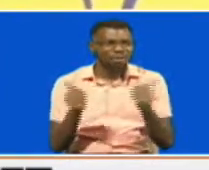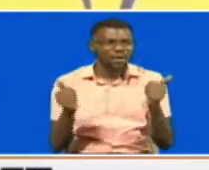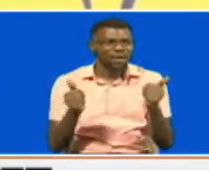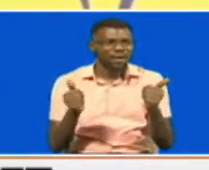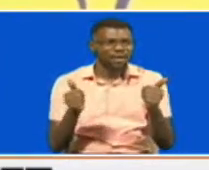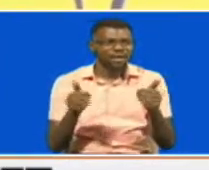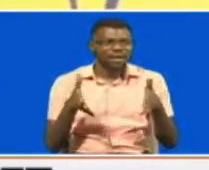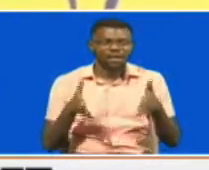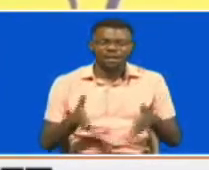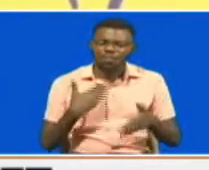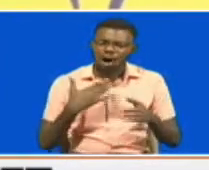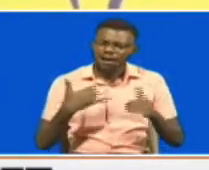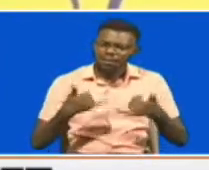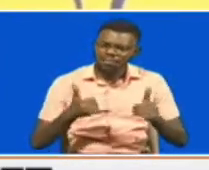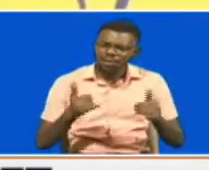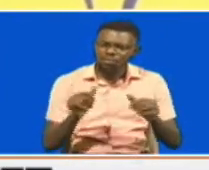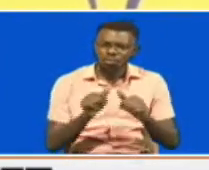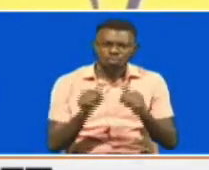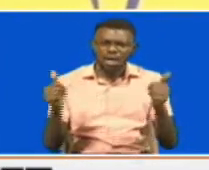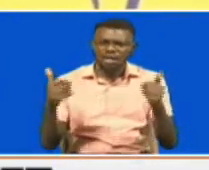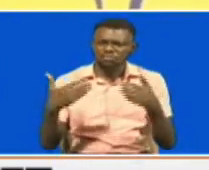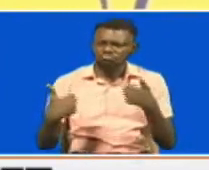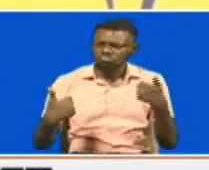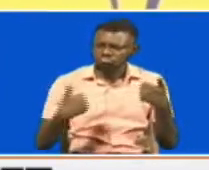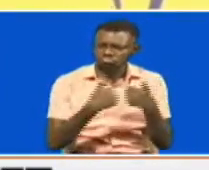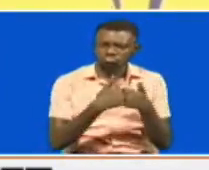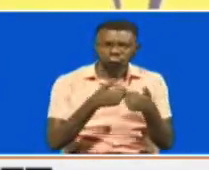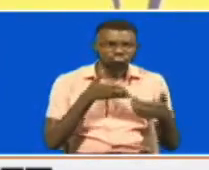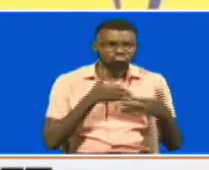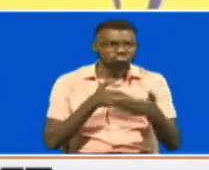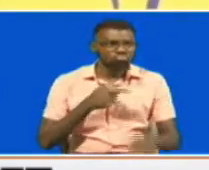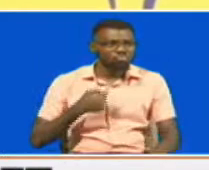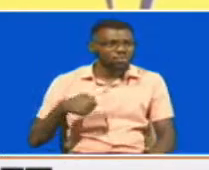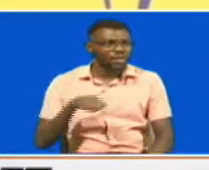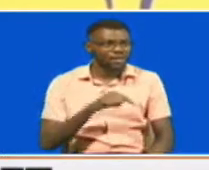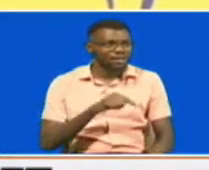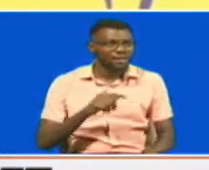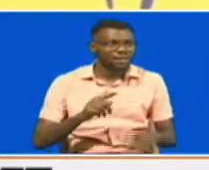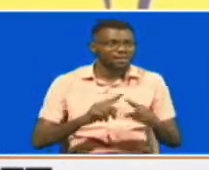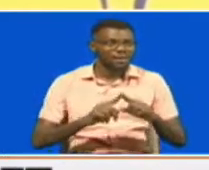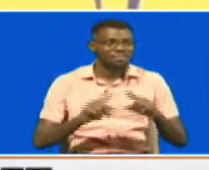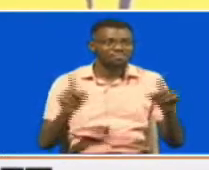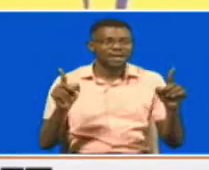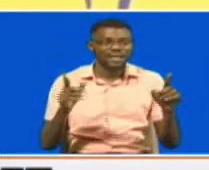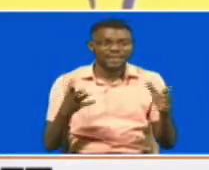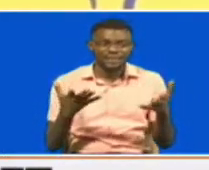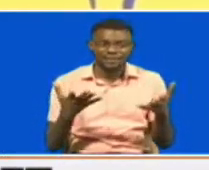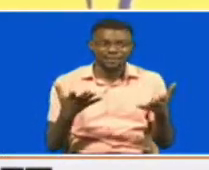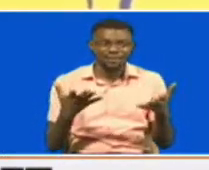to play well against Tusker. So it was good run for them, but second half,